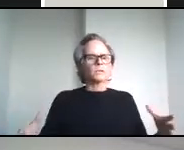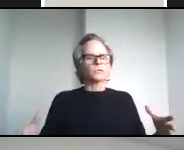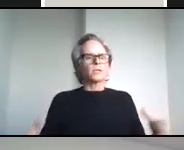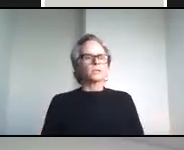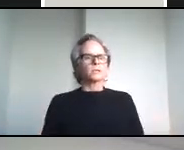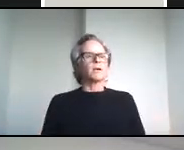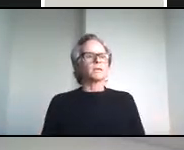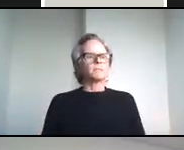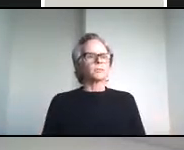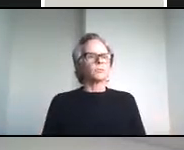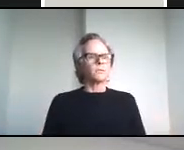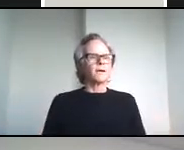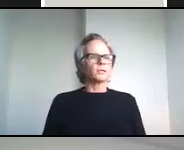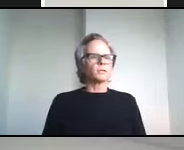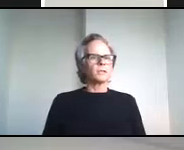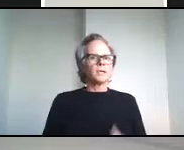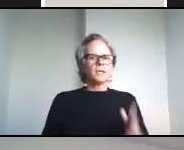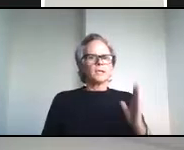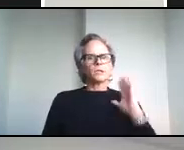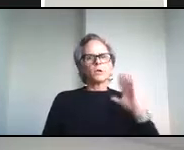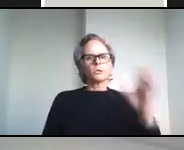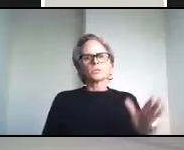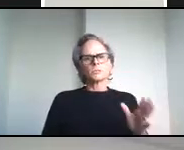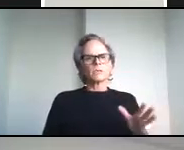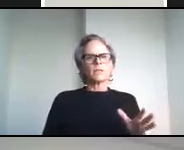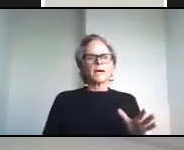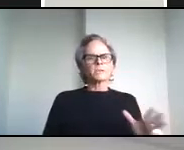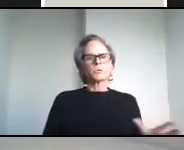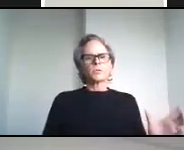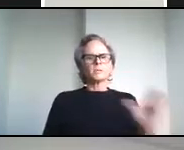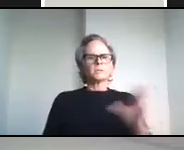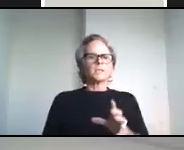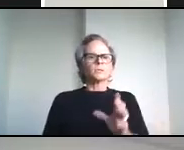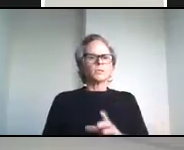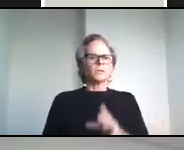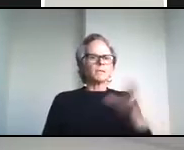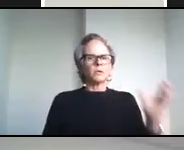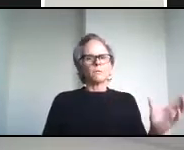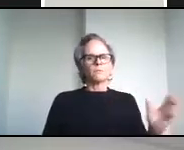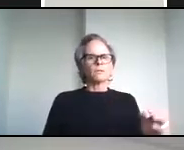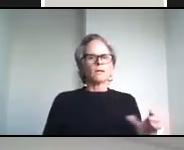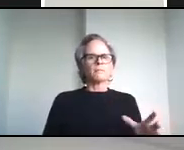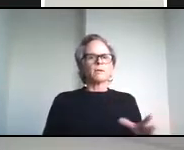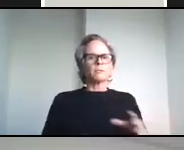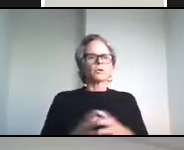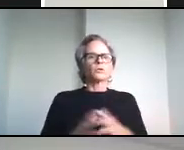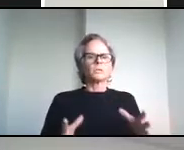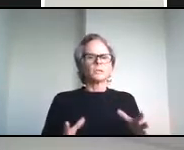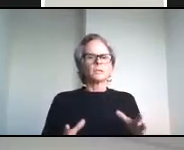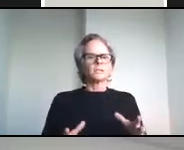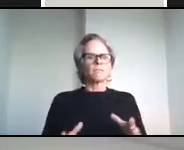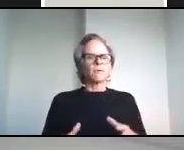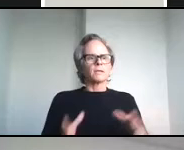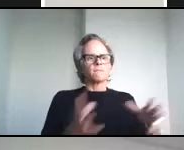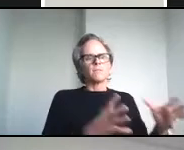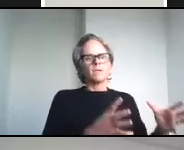more concentration is possible. So we've actually closed this with glass so that we can see into it and keep it open to the library, but